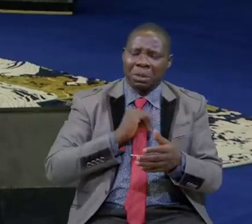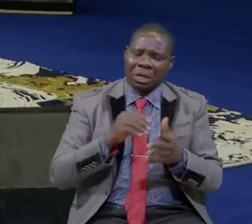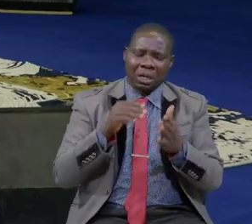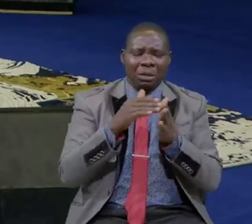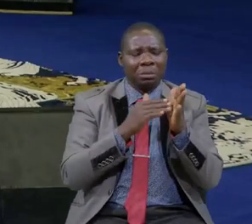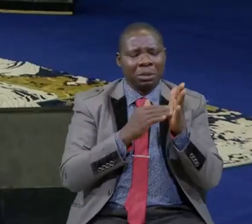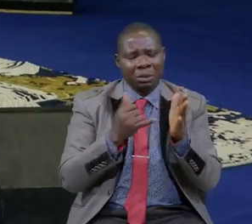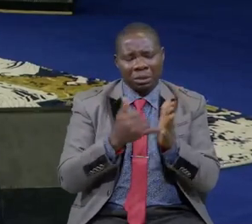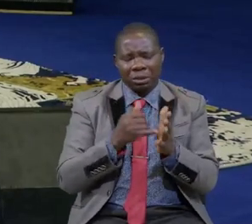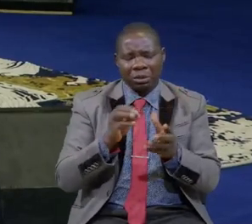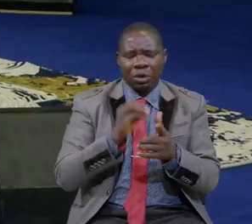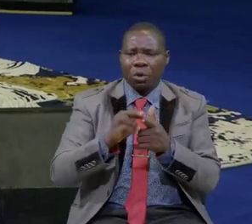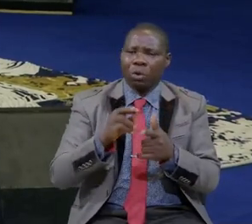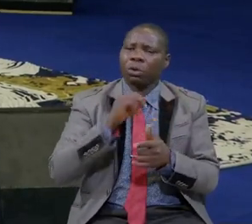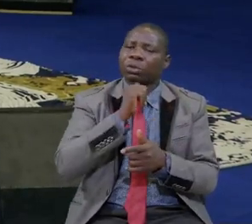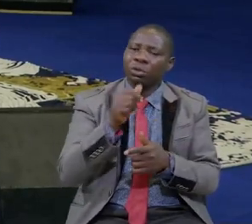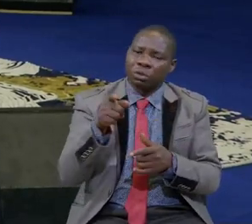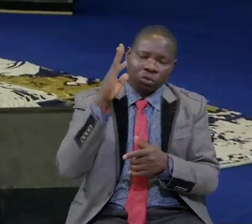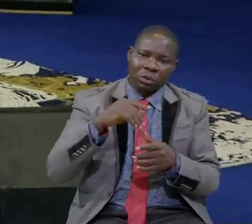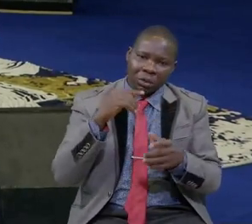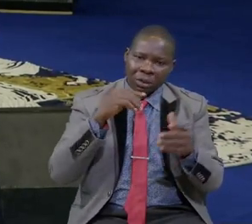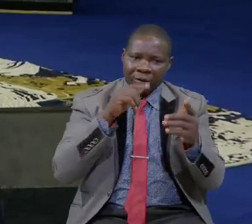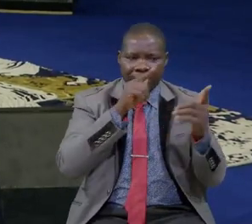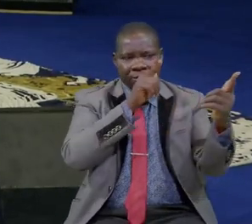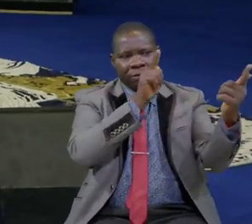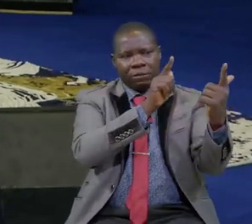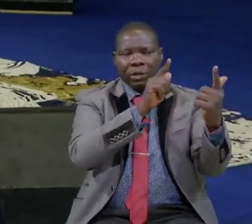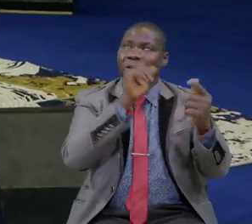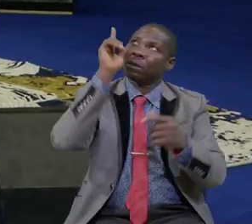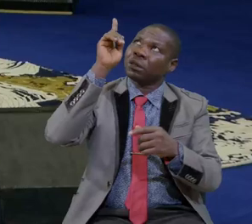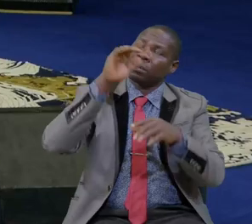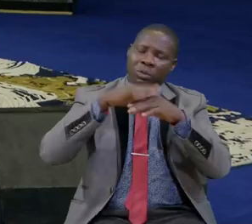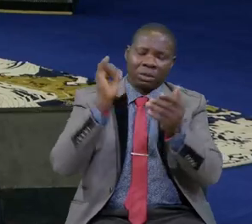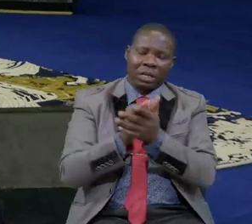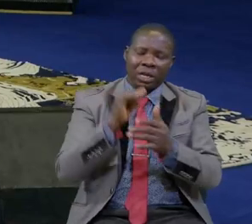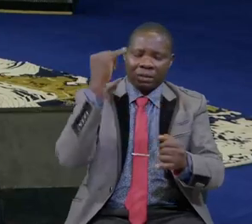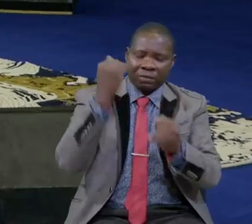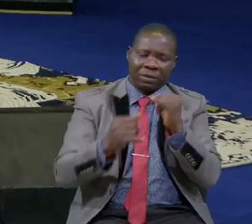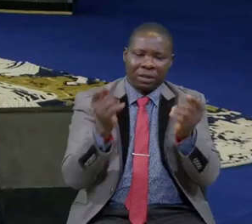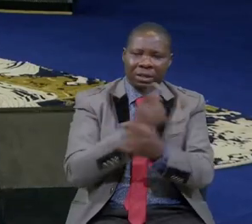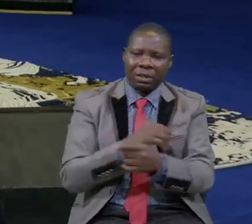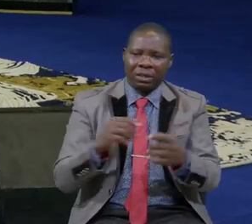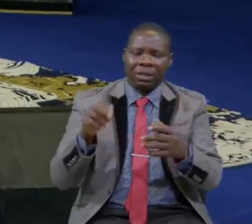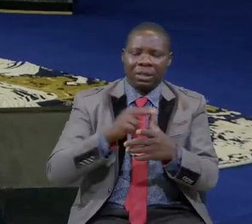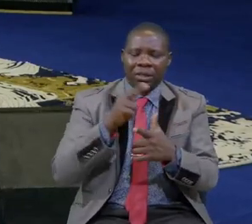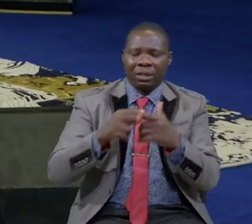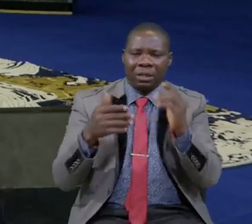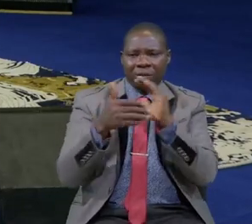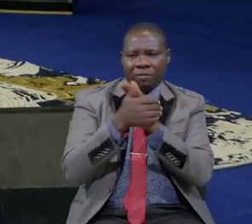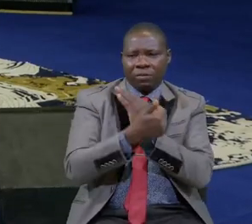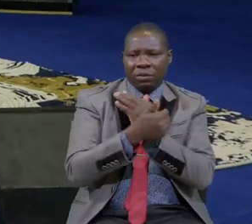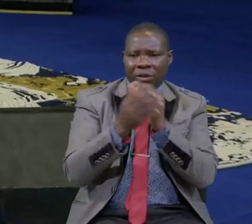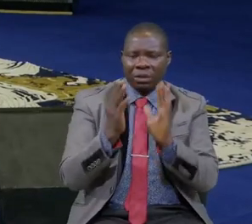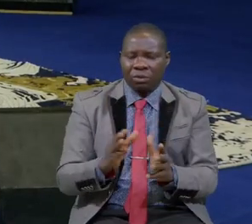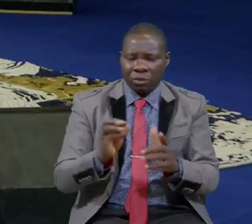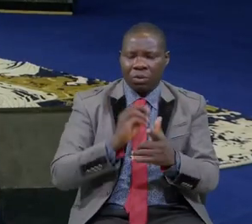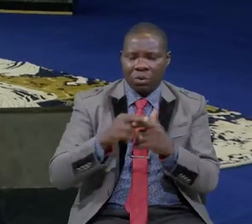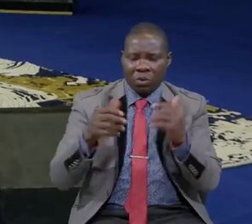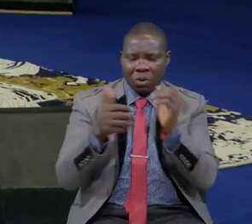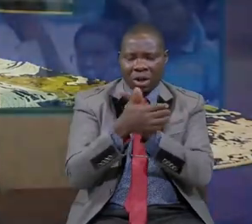him on that final day. It says neither fornicators nor idolaters. You might